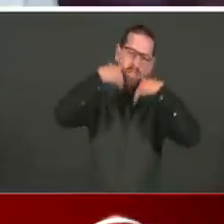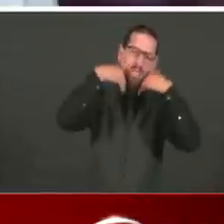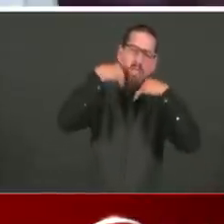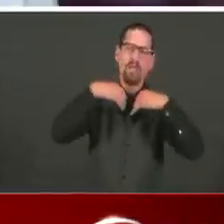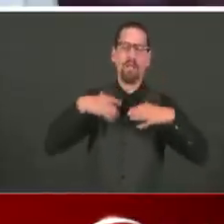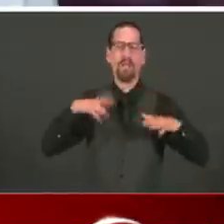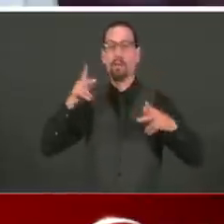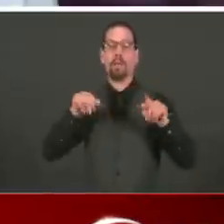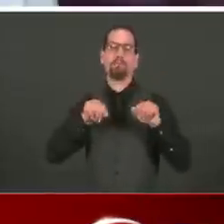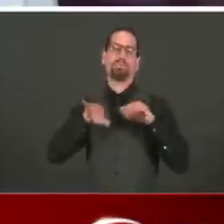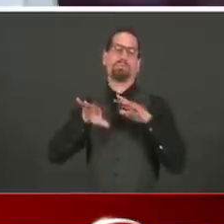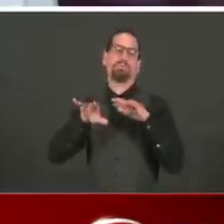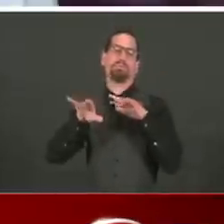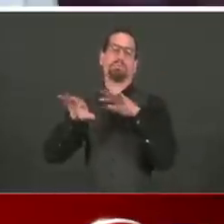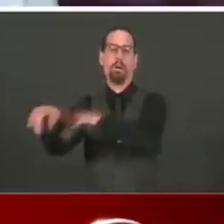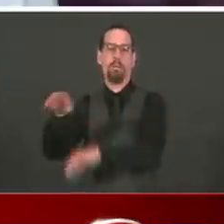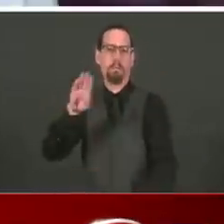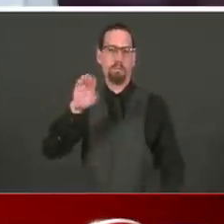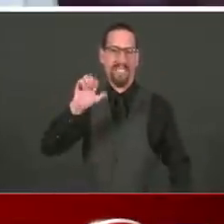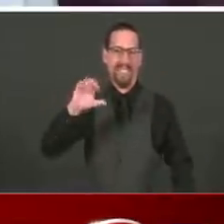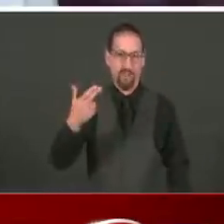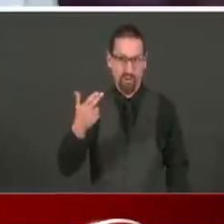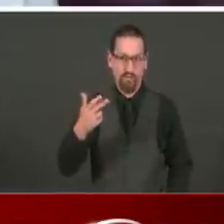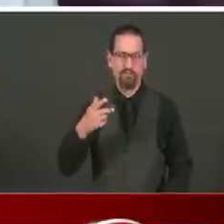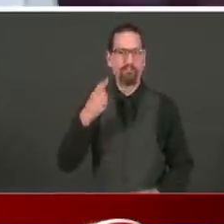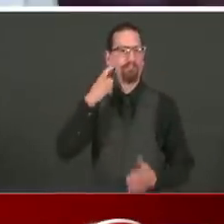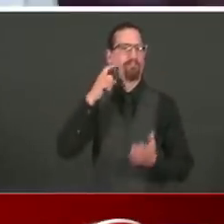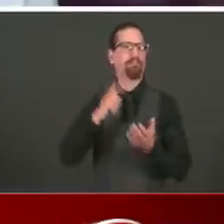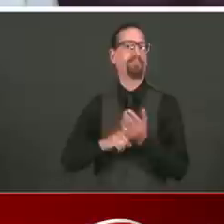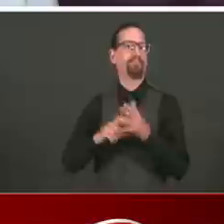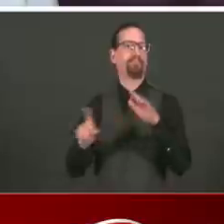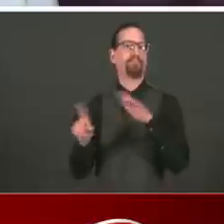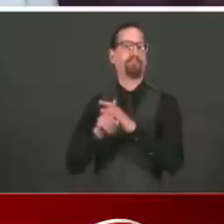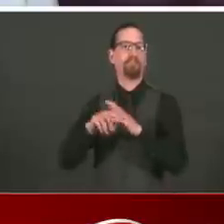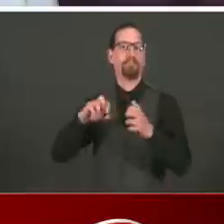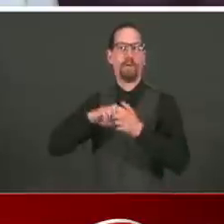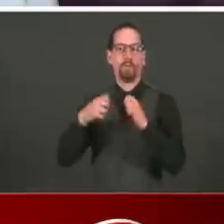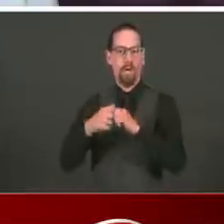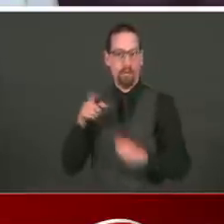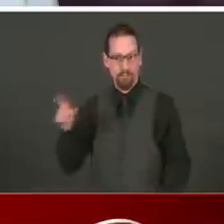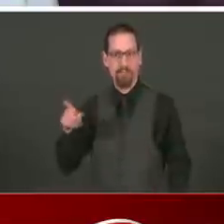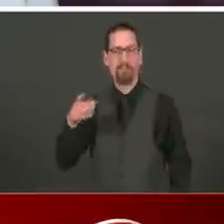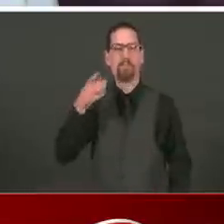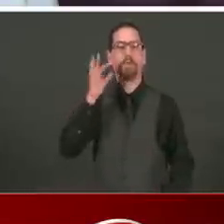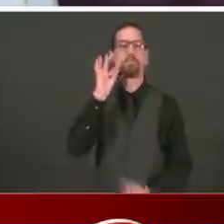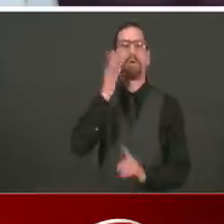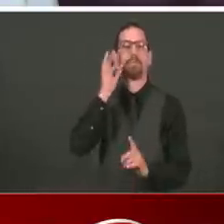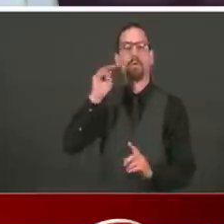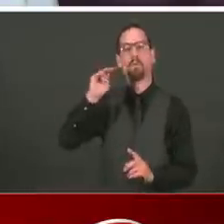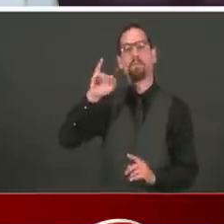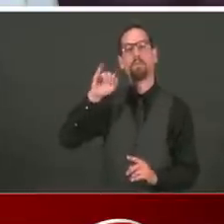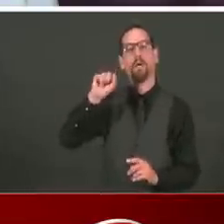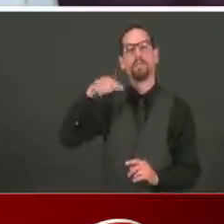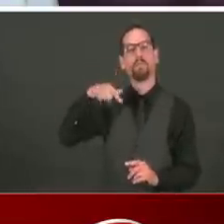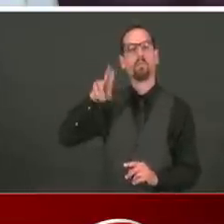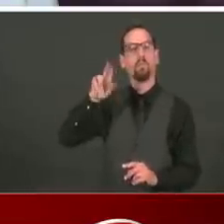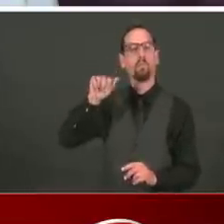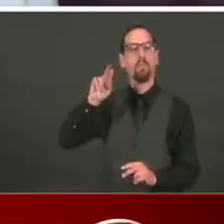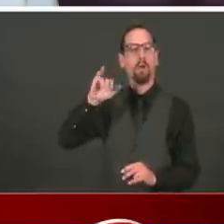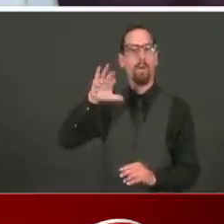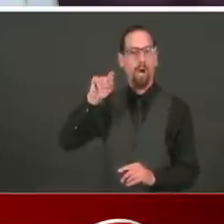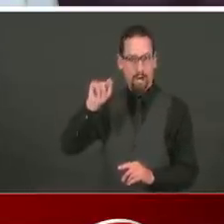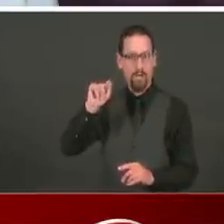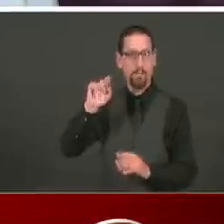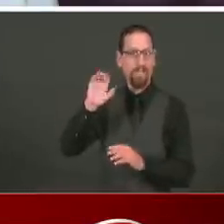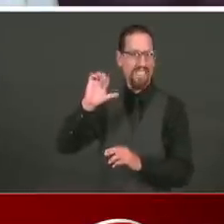though. And in particular, I want to call out Musquamaket Beach. We just saw too